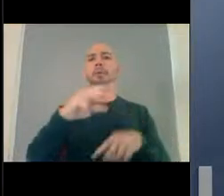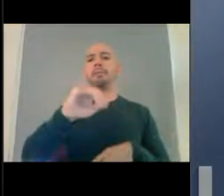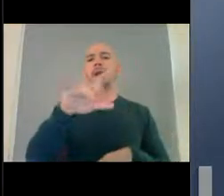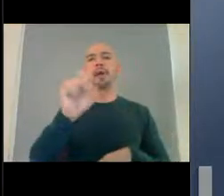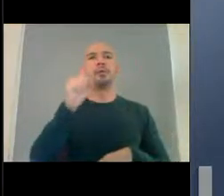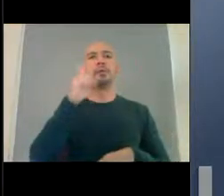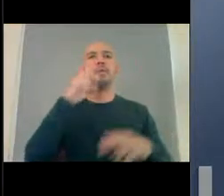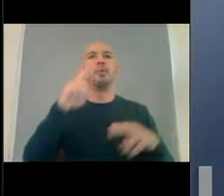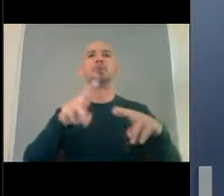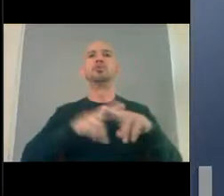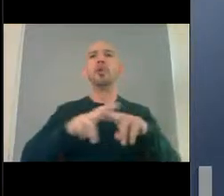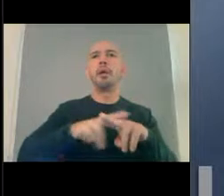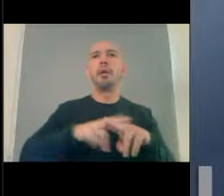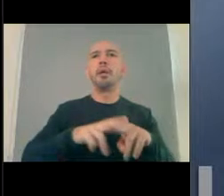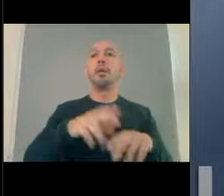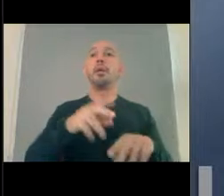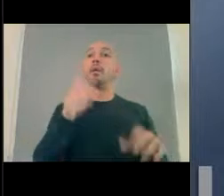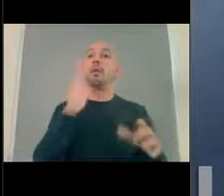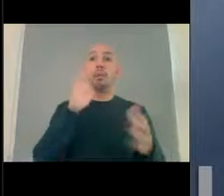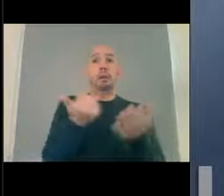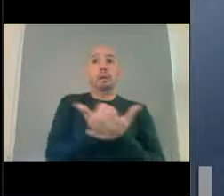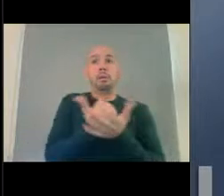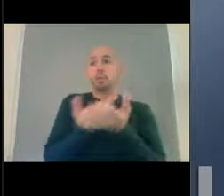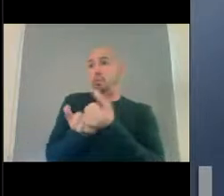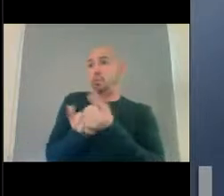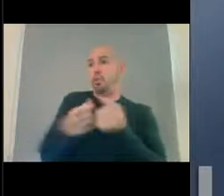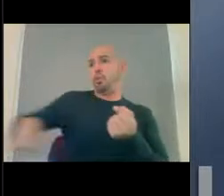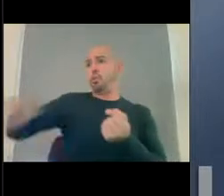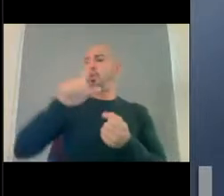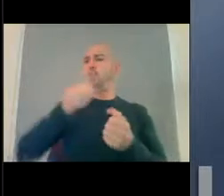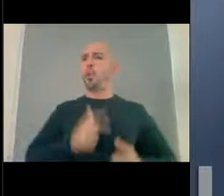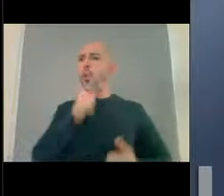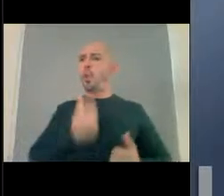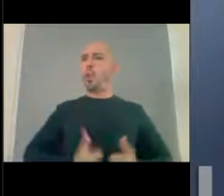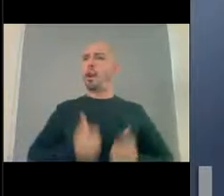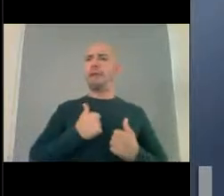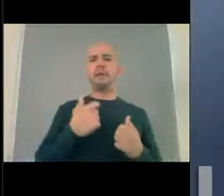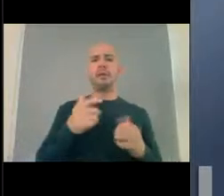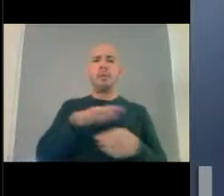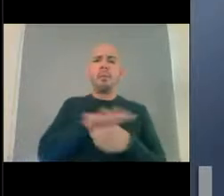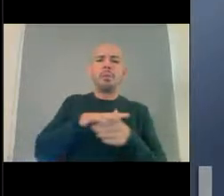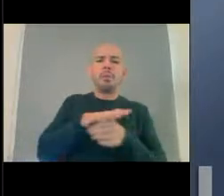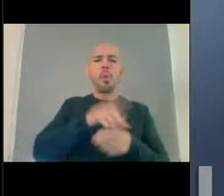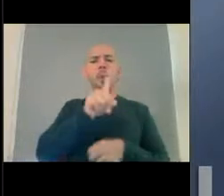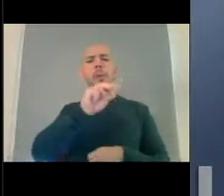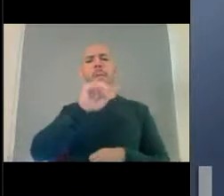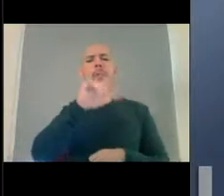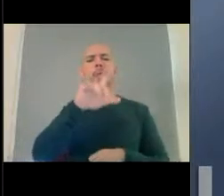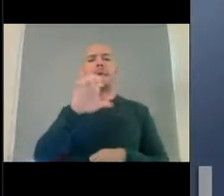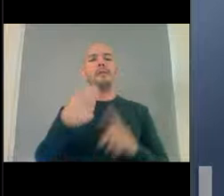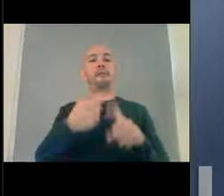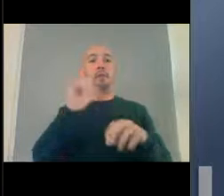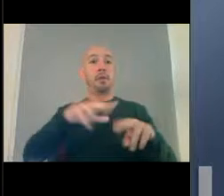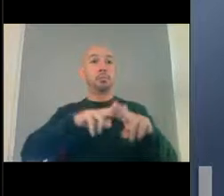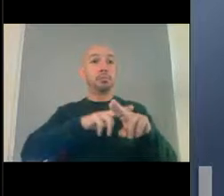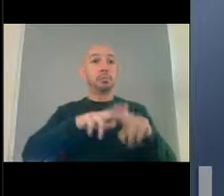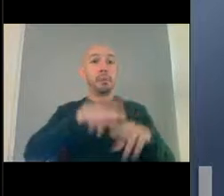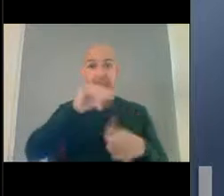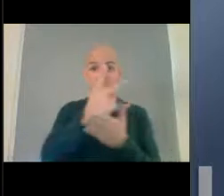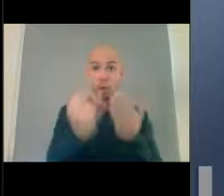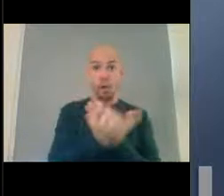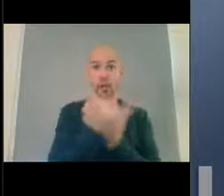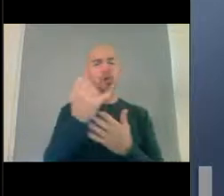residents who live within one mile of the trail to schools work beaches shopping and other activities the project is part the larger